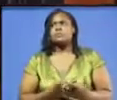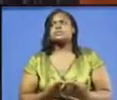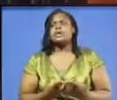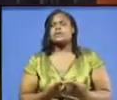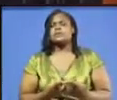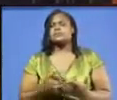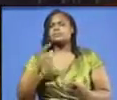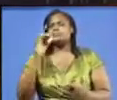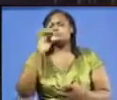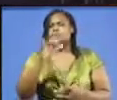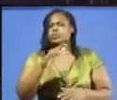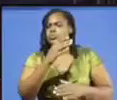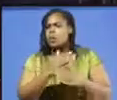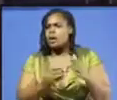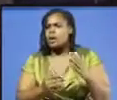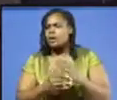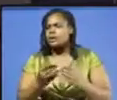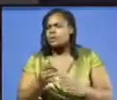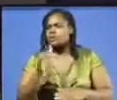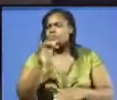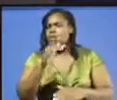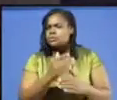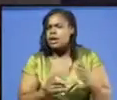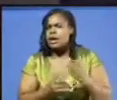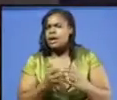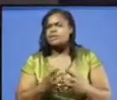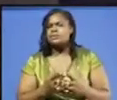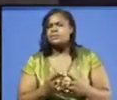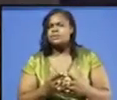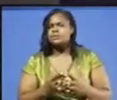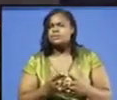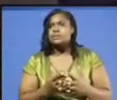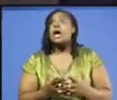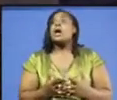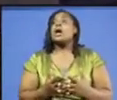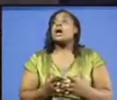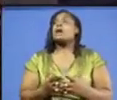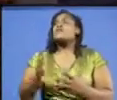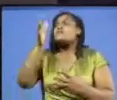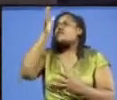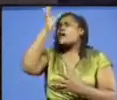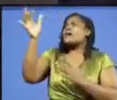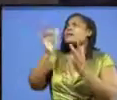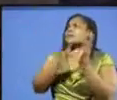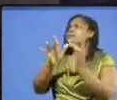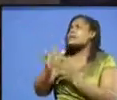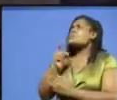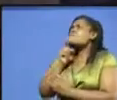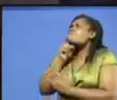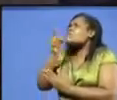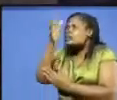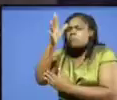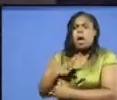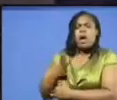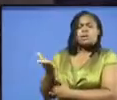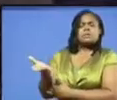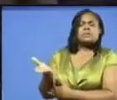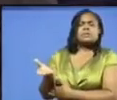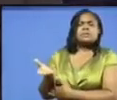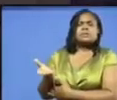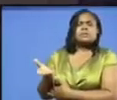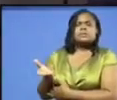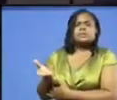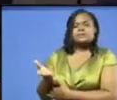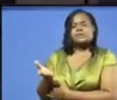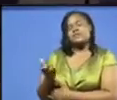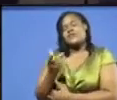her hand. And when I touched her hand, she said, "Papa Jesus, am I real somebody?" For